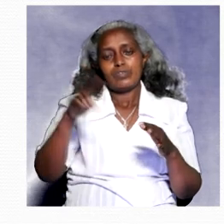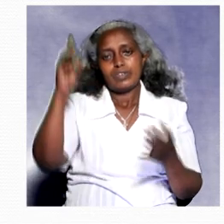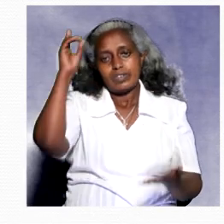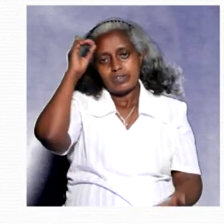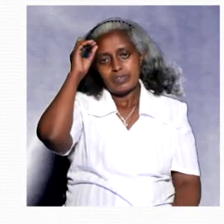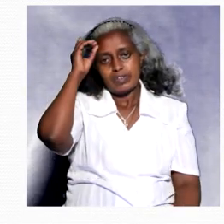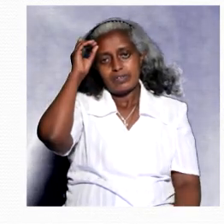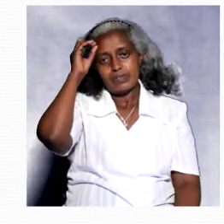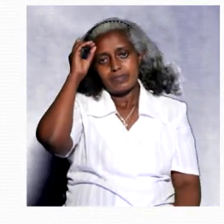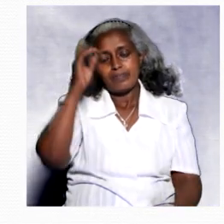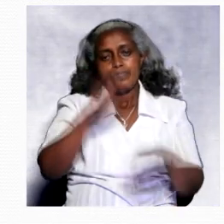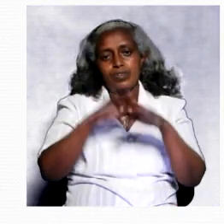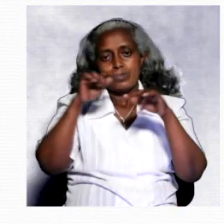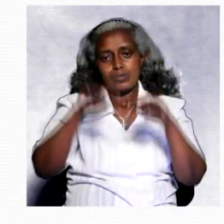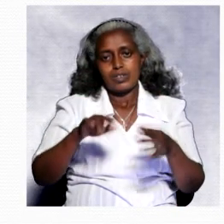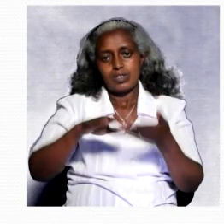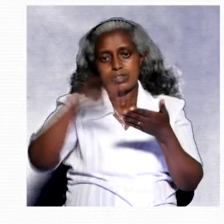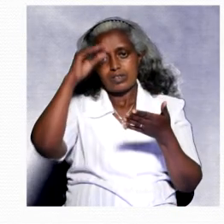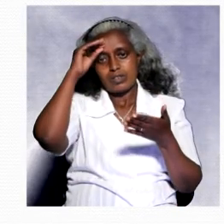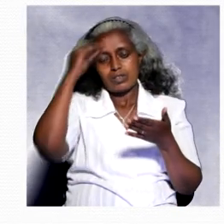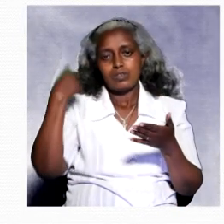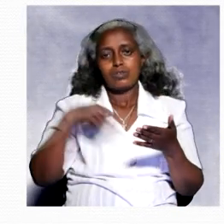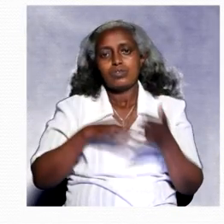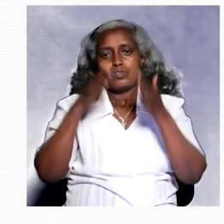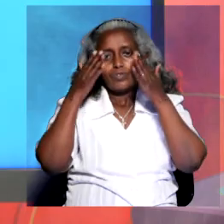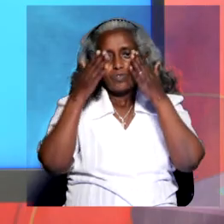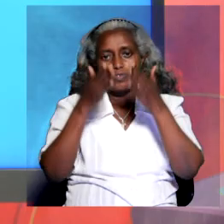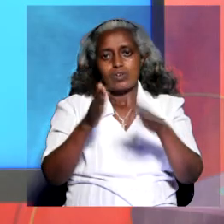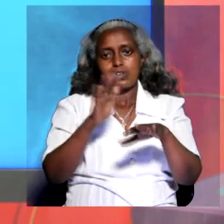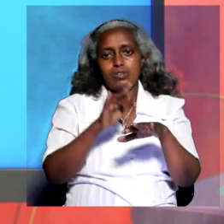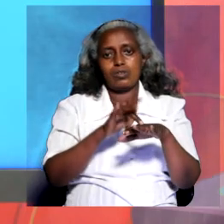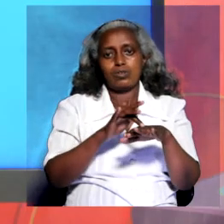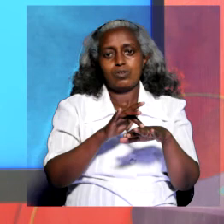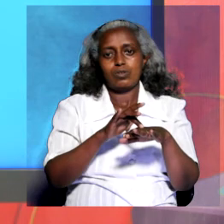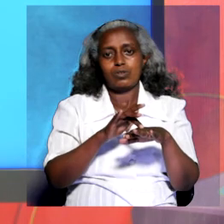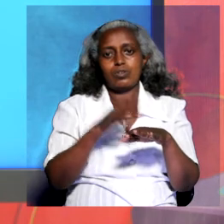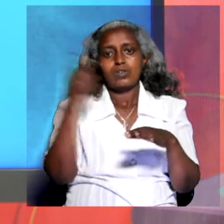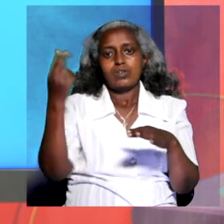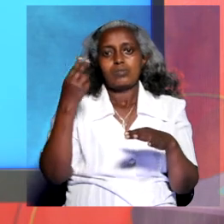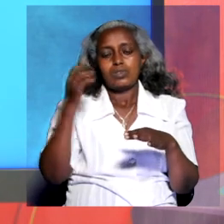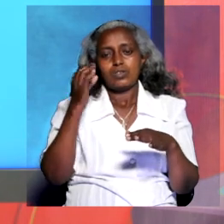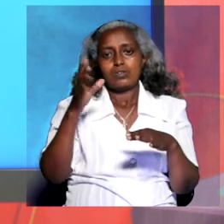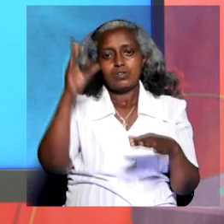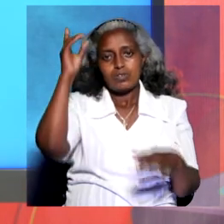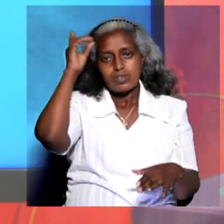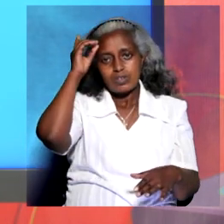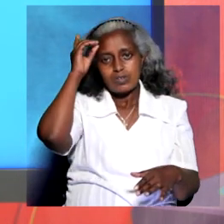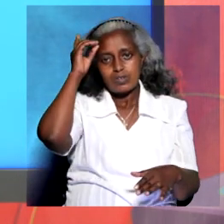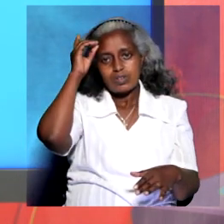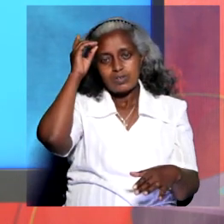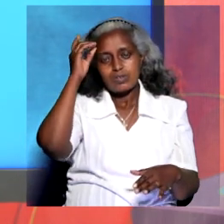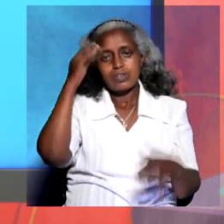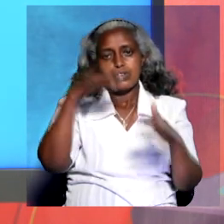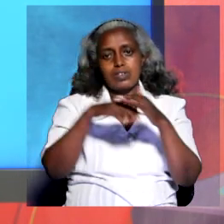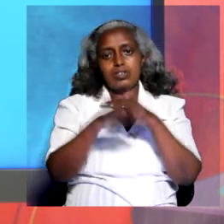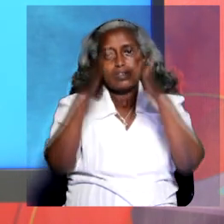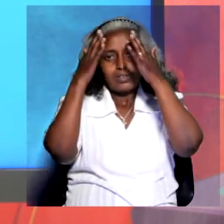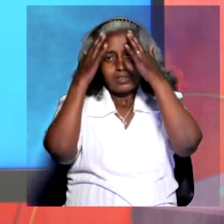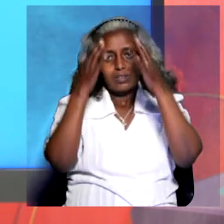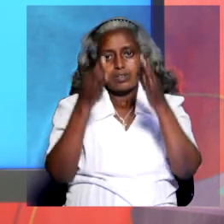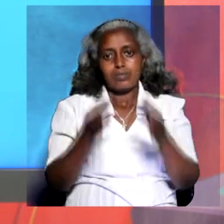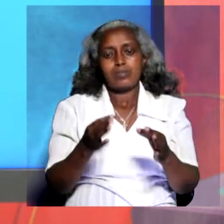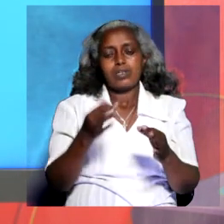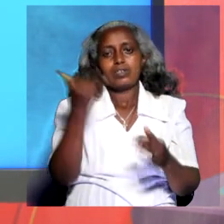derivative. On today's lesson, we focus on application of derivative in